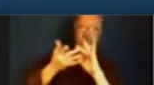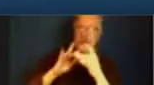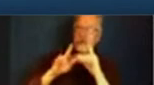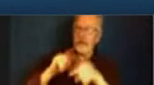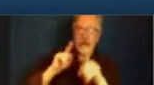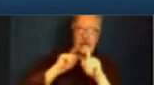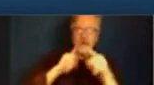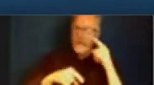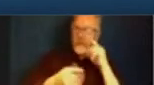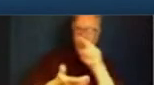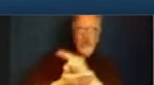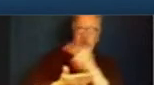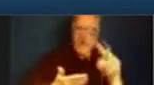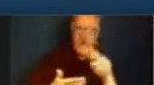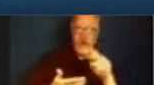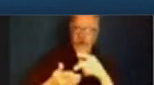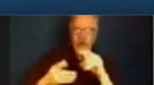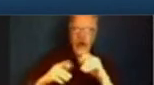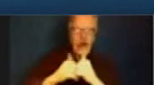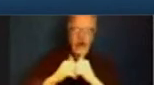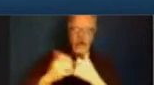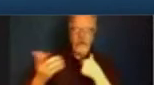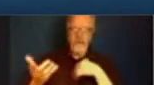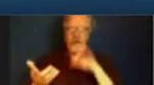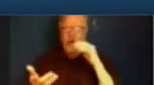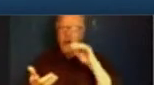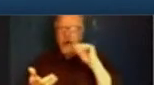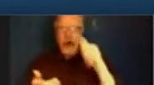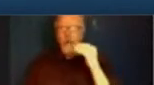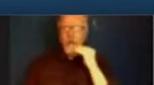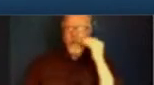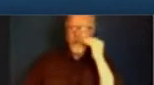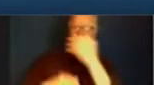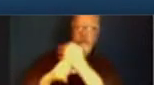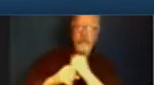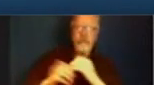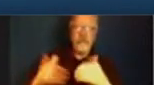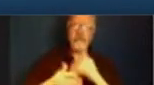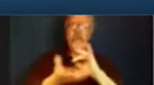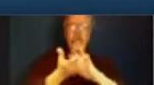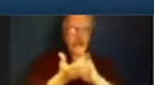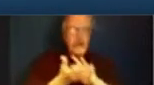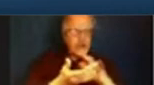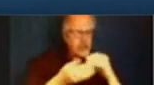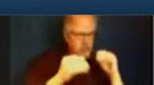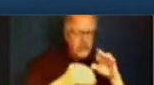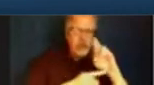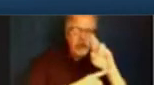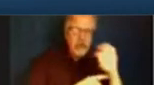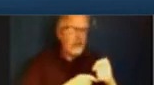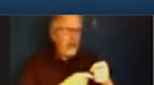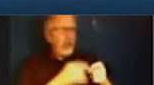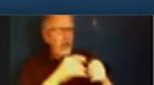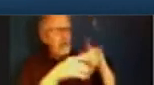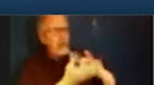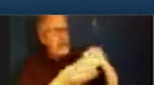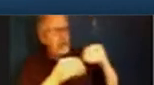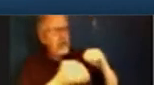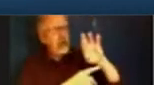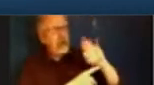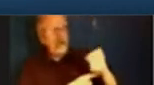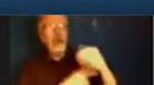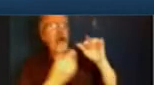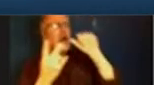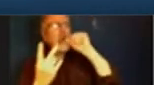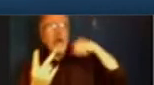Well, there are multiple places to purchase them, from pharmacies to Amazon to other online dealers. Those are probably the most rapid way to acquire